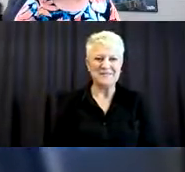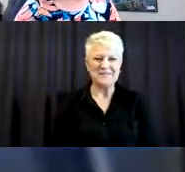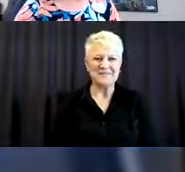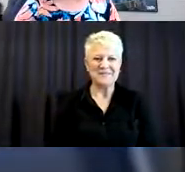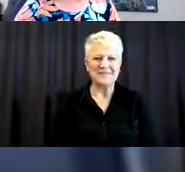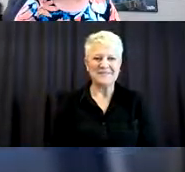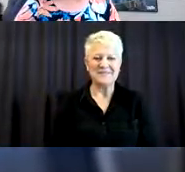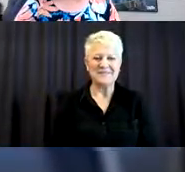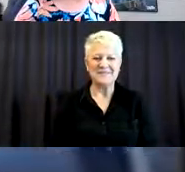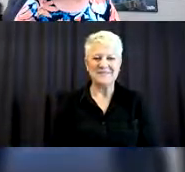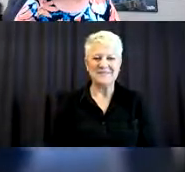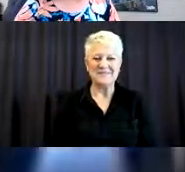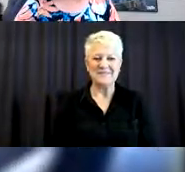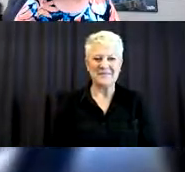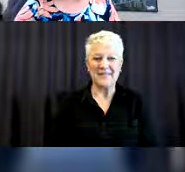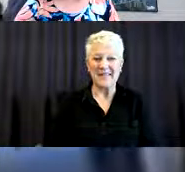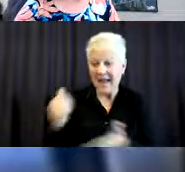You want to help me on thing?